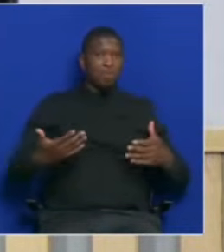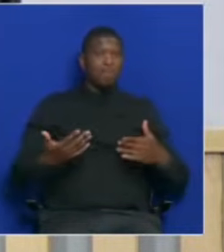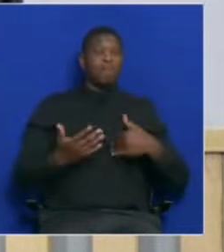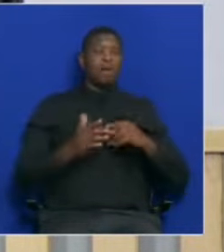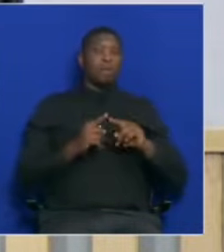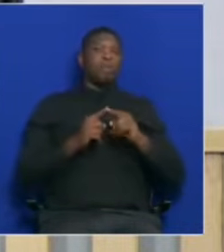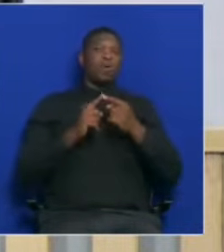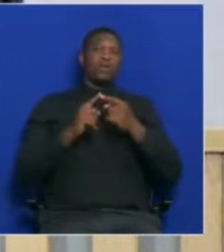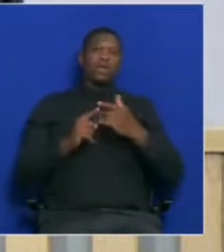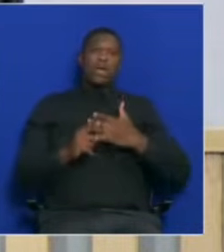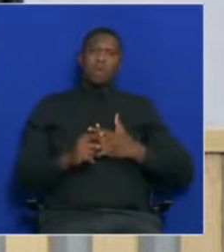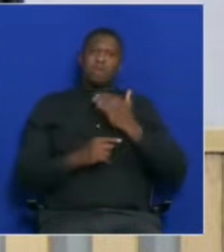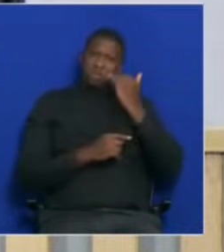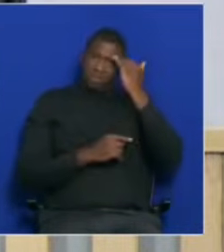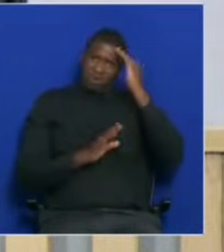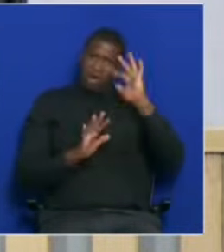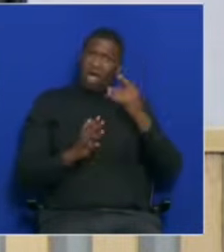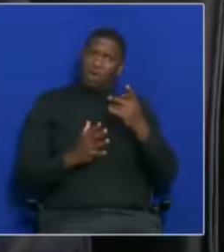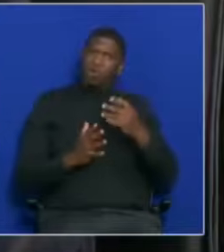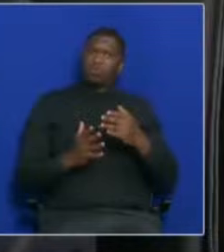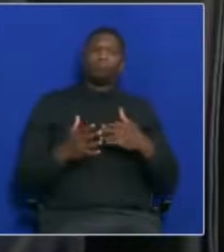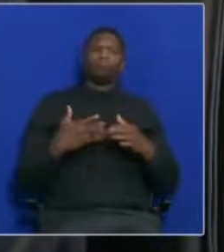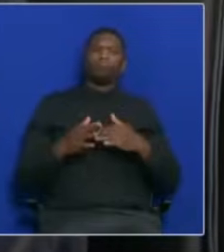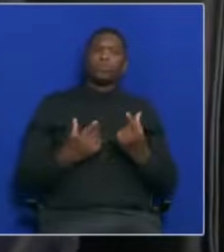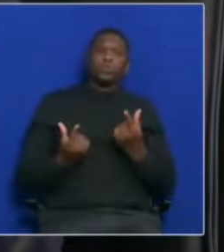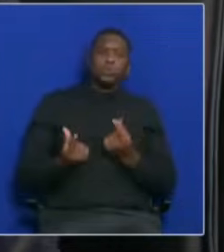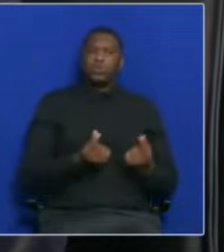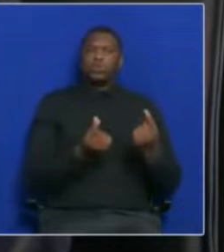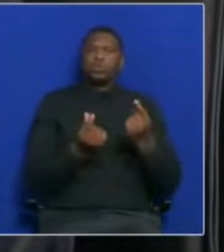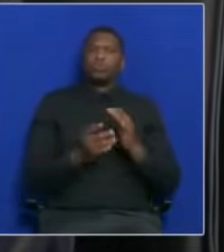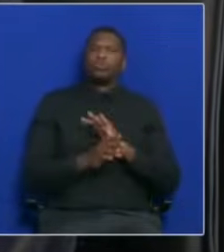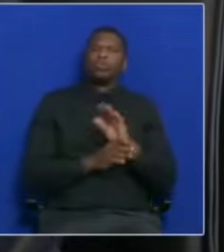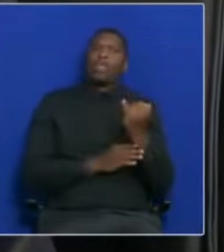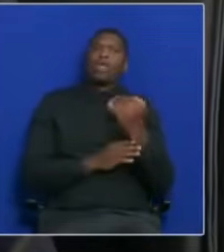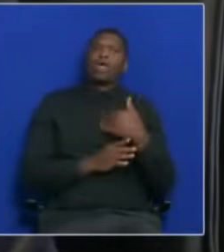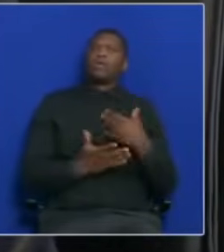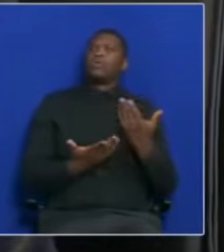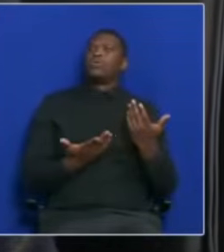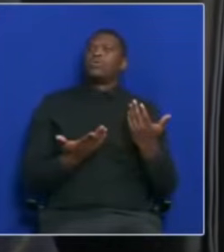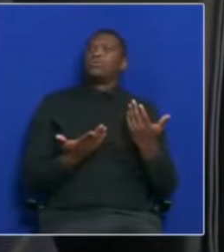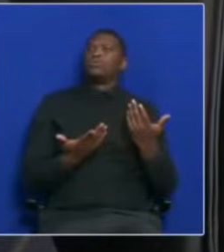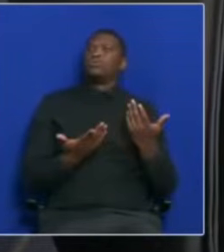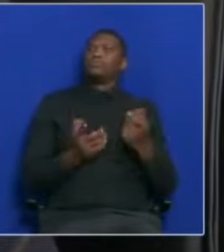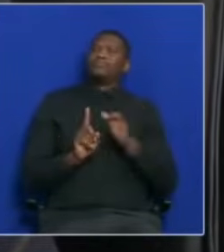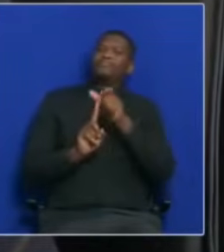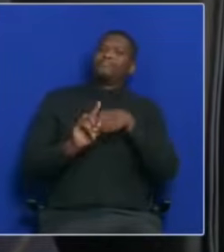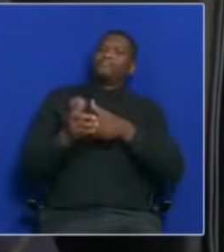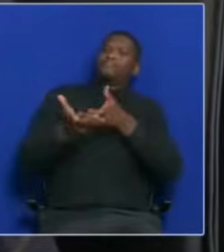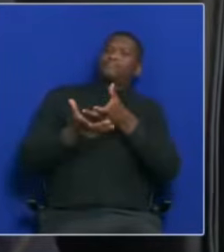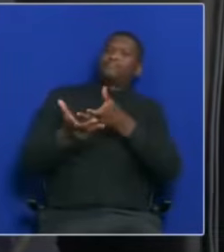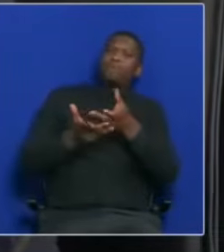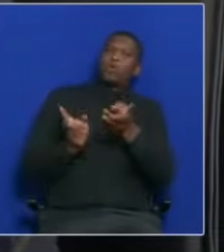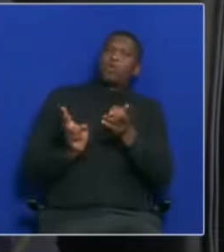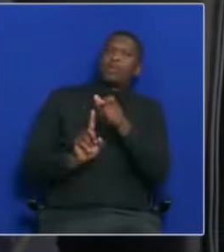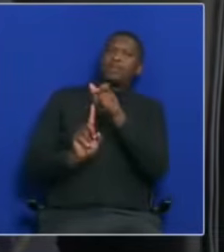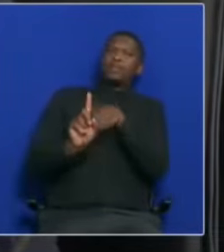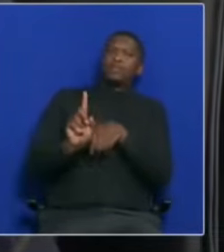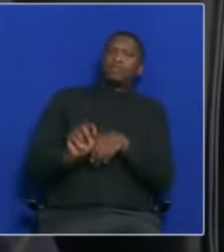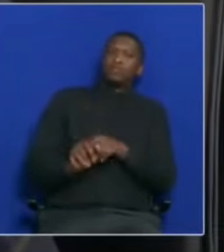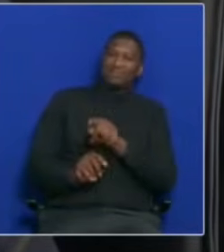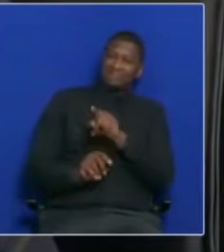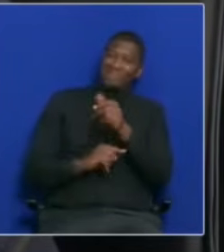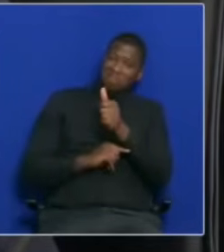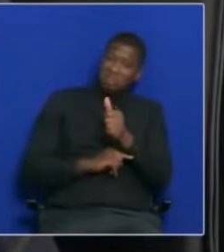such a massive step, because it's not like you're speaking to a normal person. You're talking to General, the head of IG,